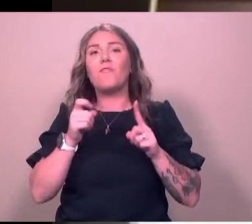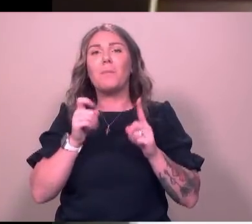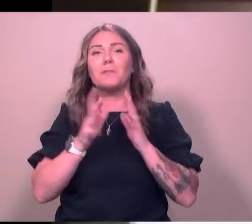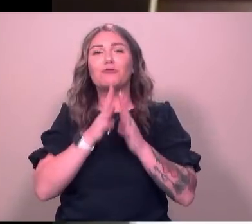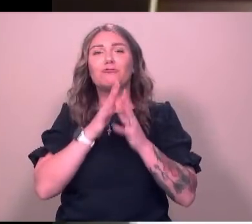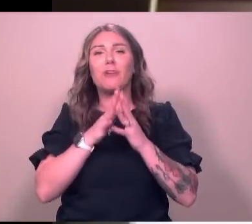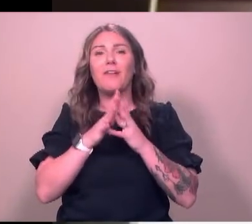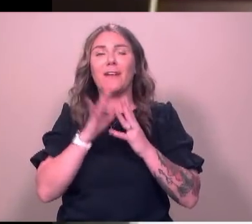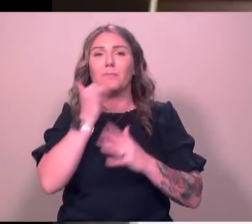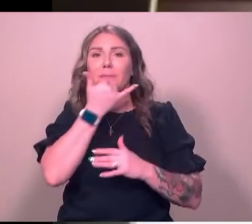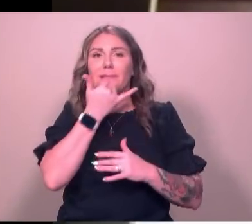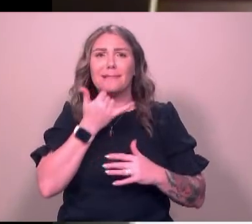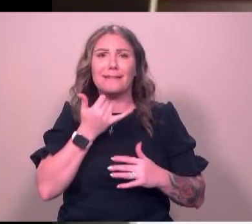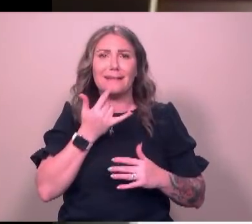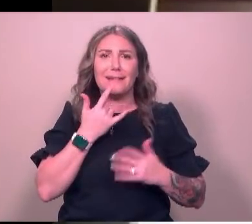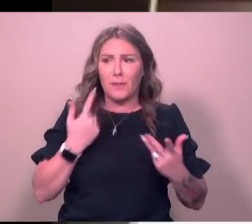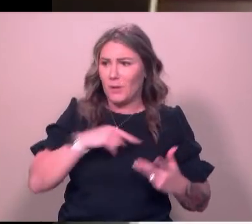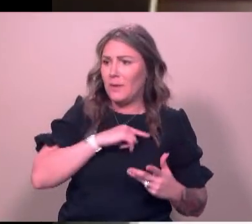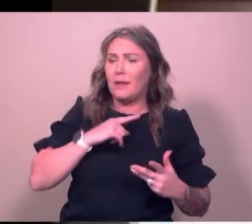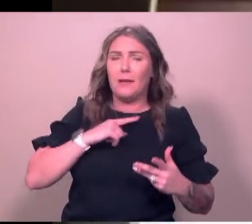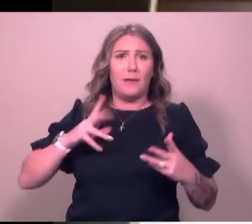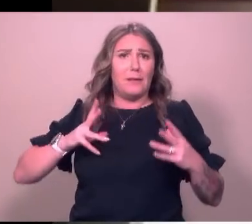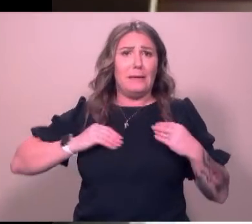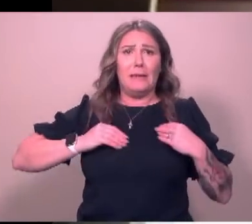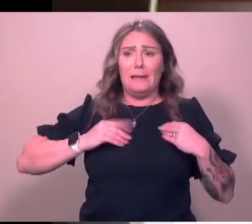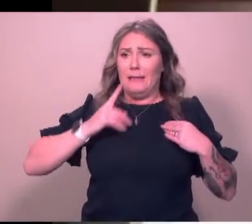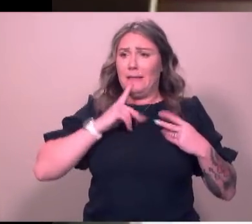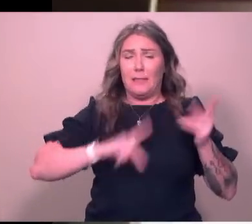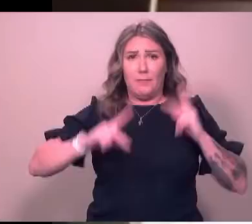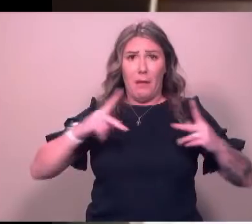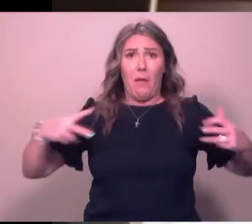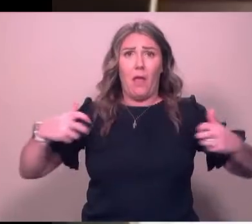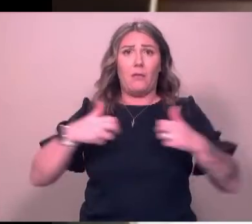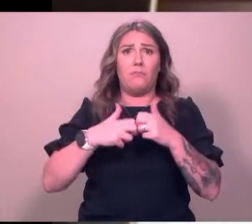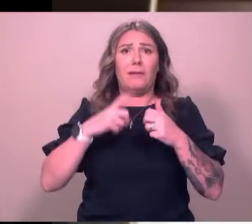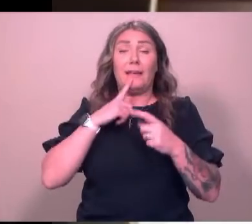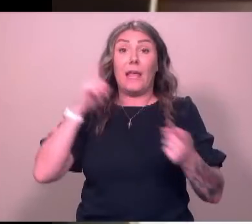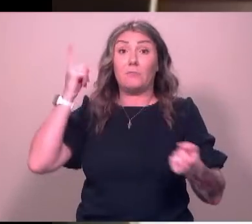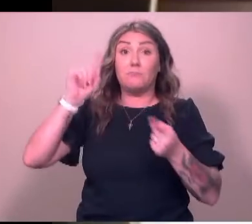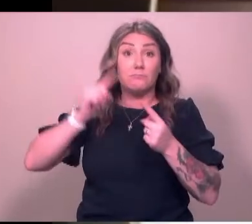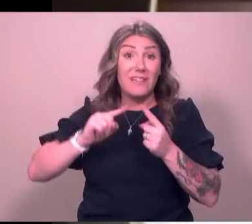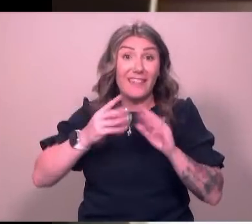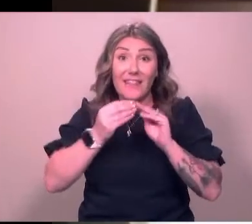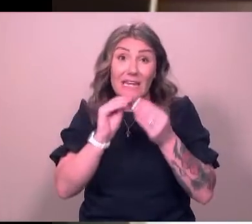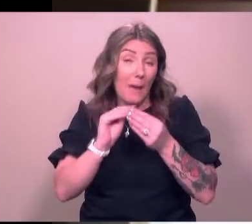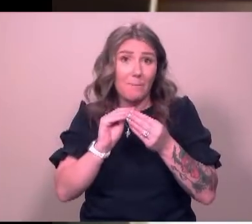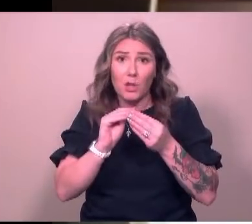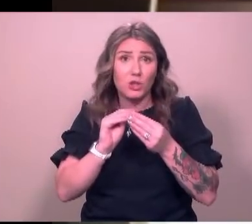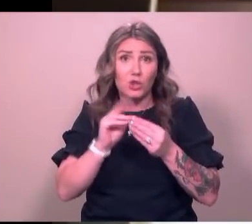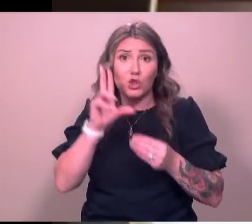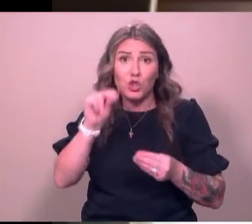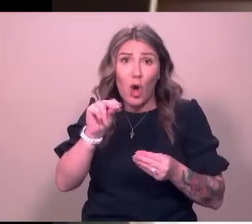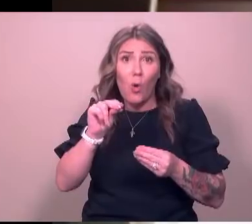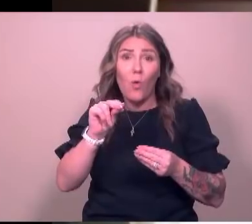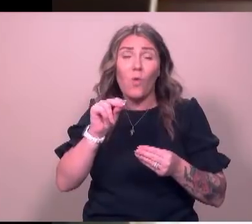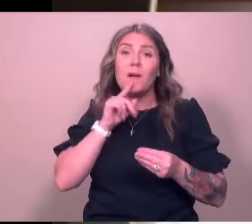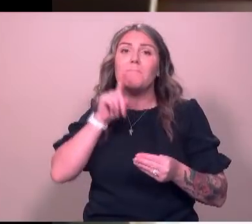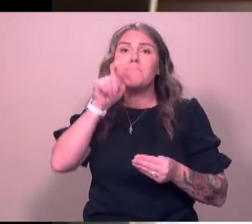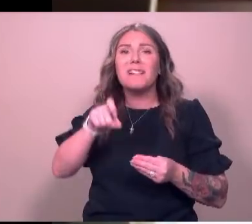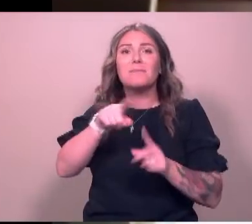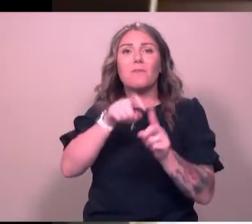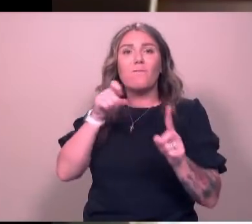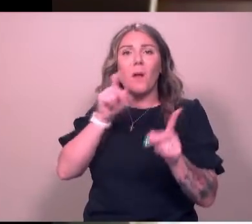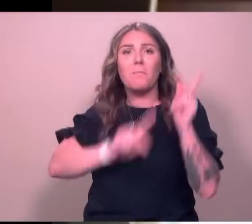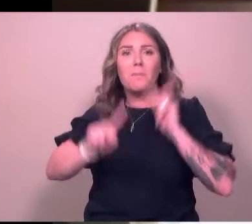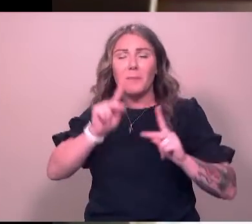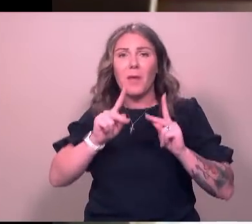different. We can take care of people coming in from traffic accidents. Can we decrease the number of those? No. It has to be done by the people. They need to